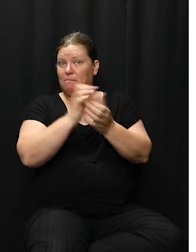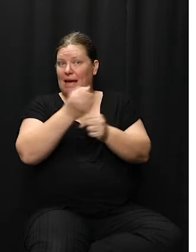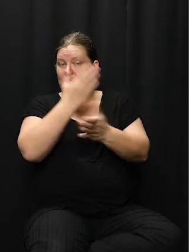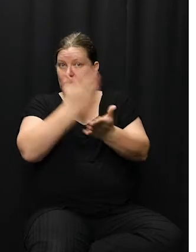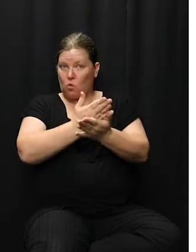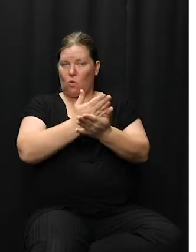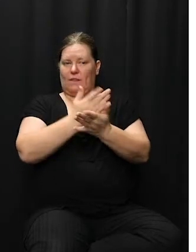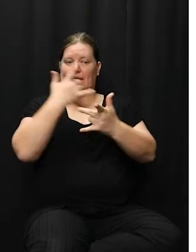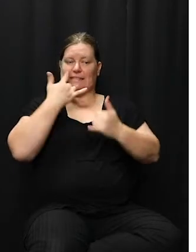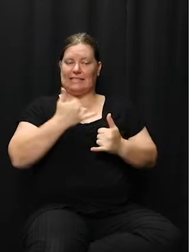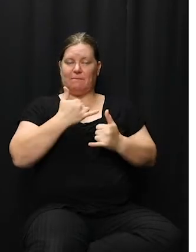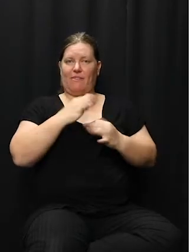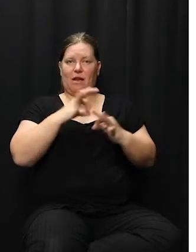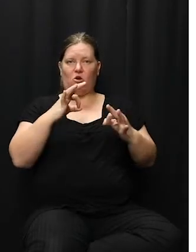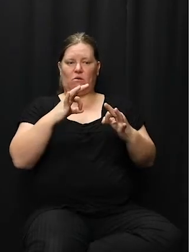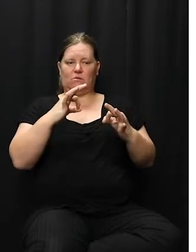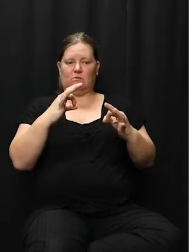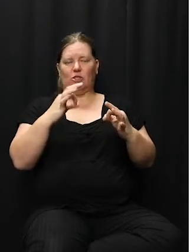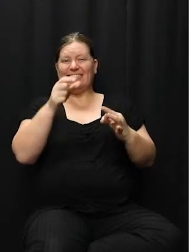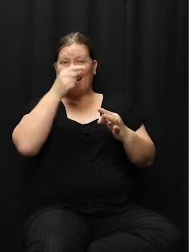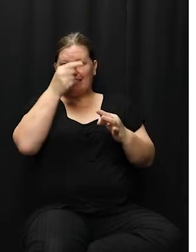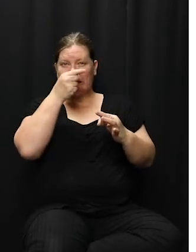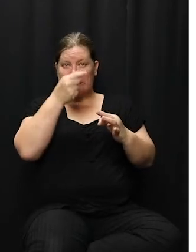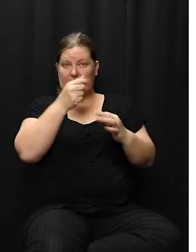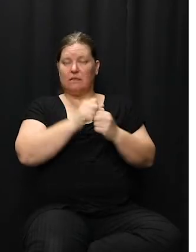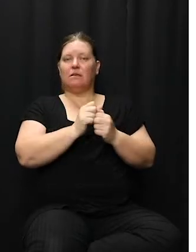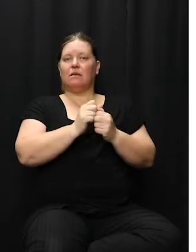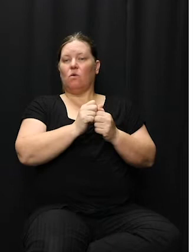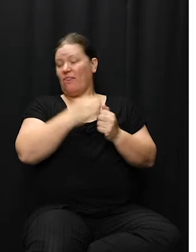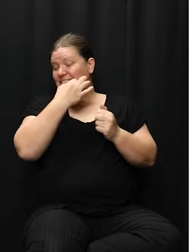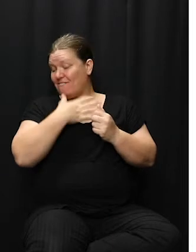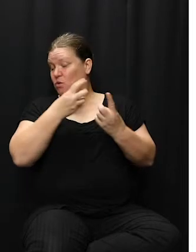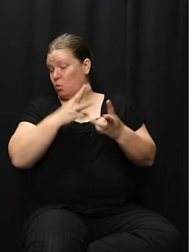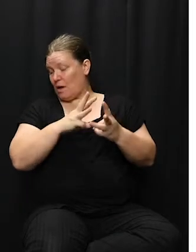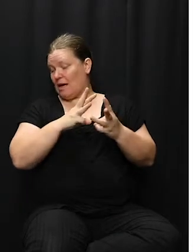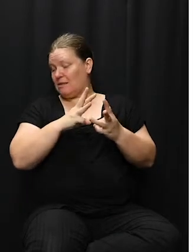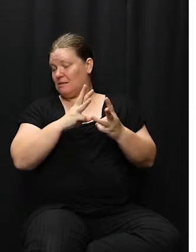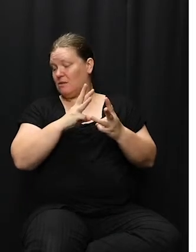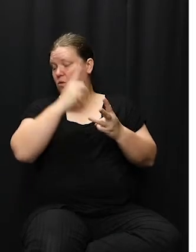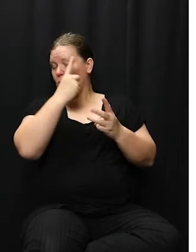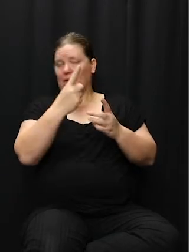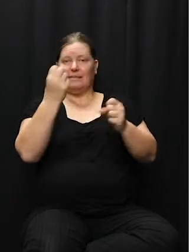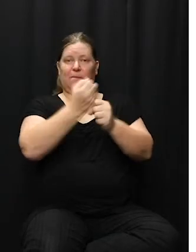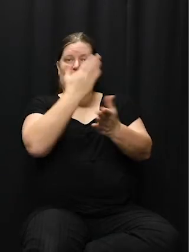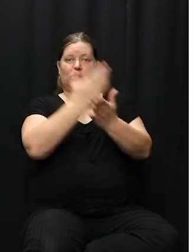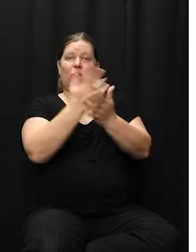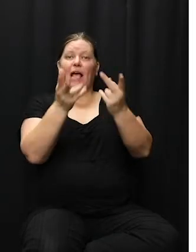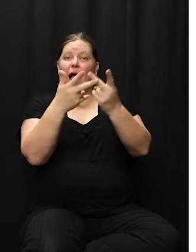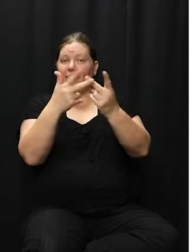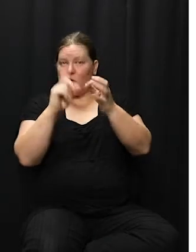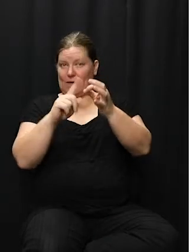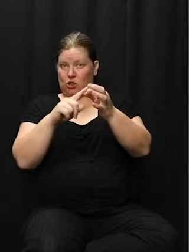So how do we make sure that the assessment, the children are not just guessing?